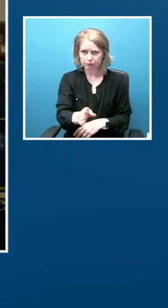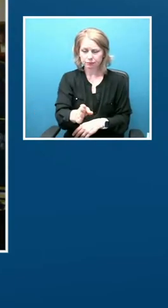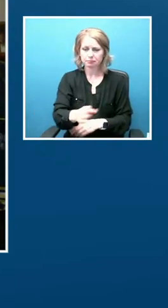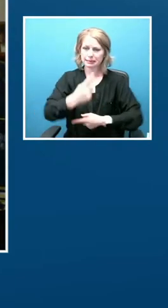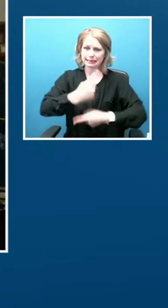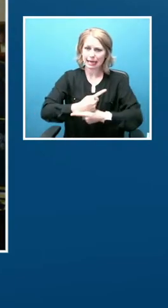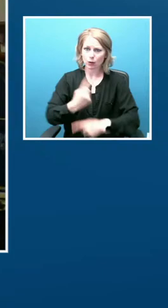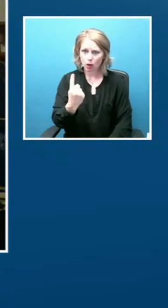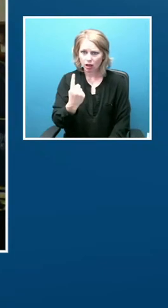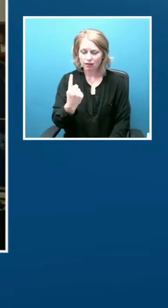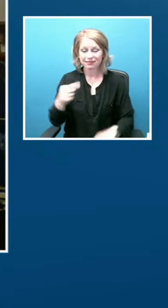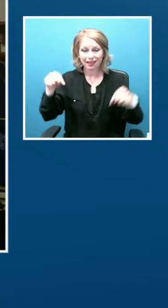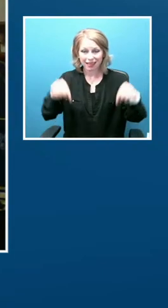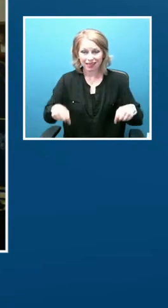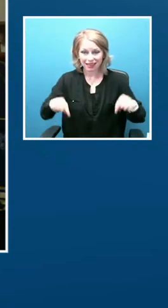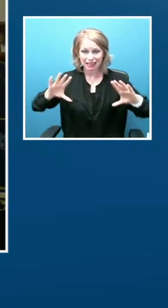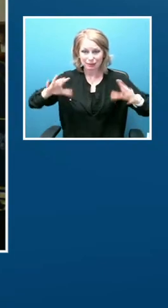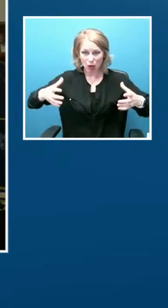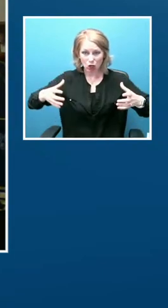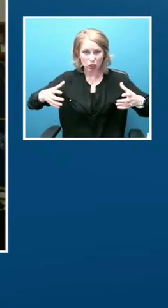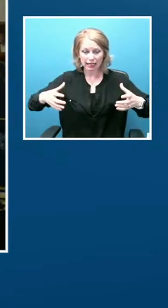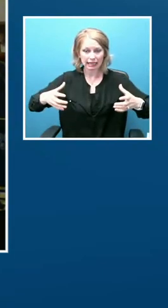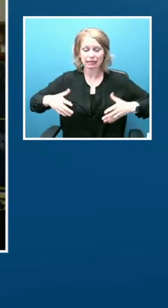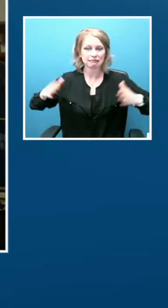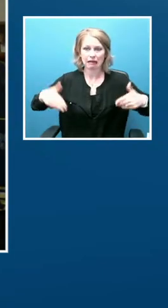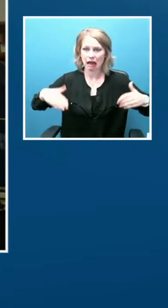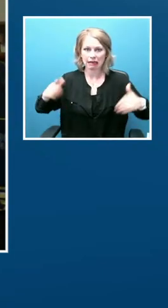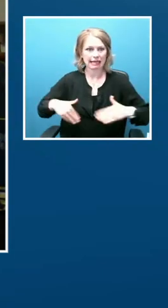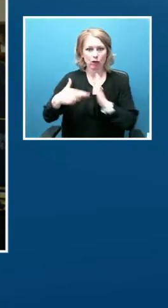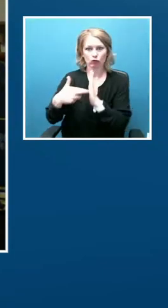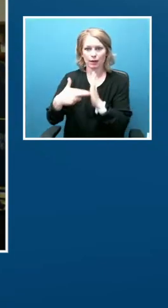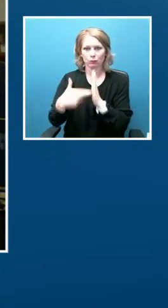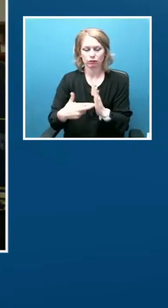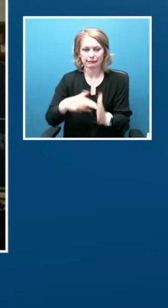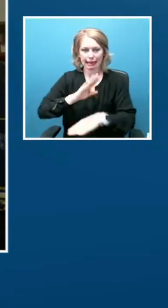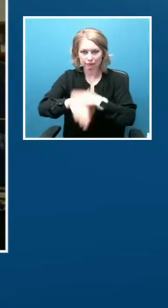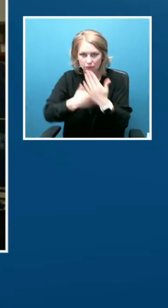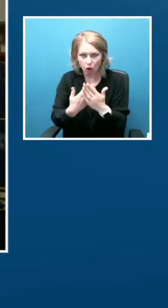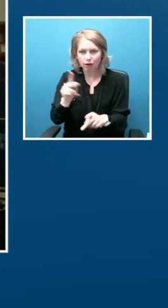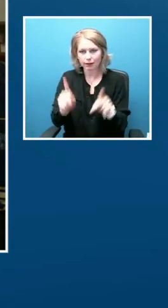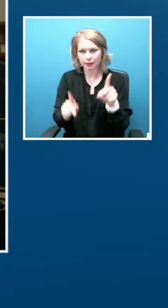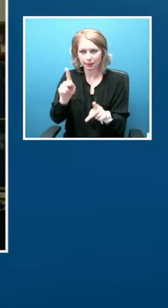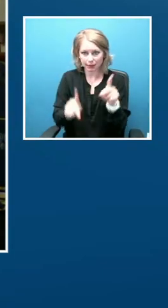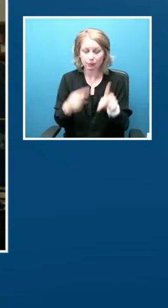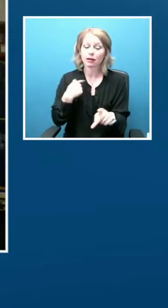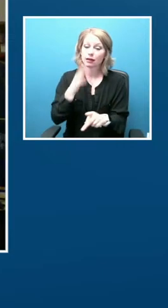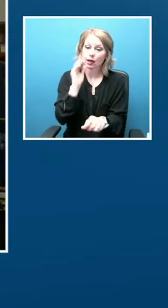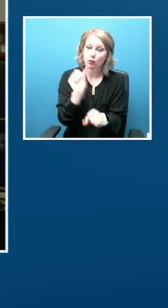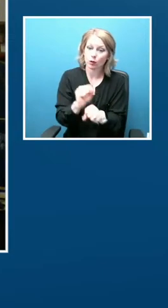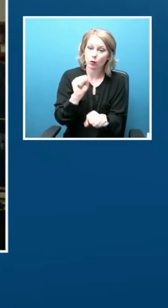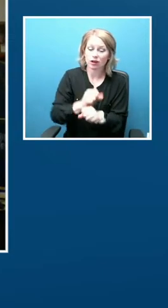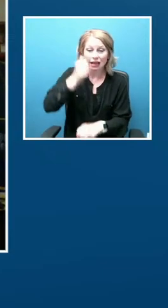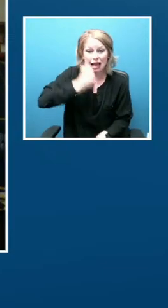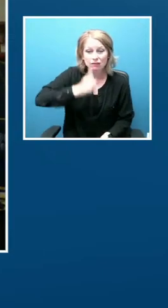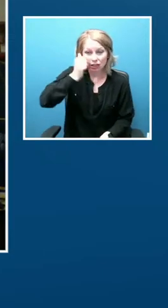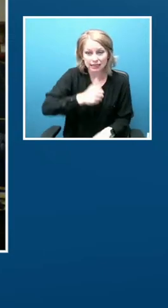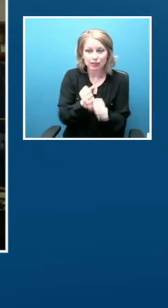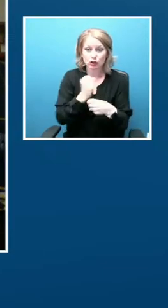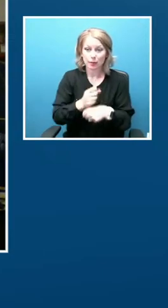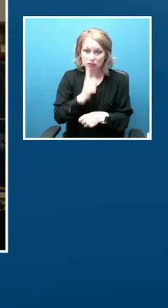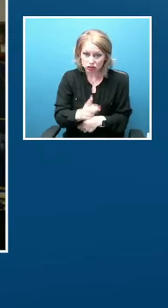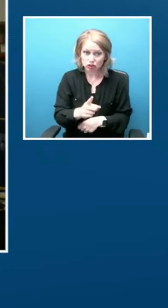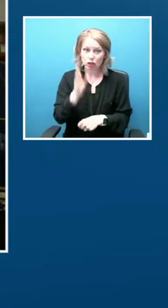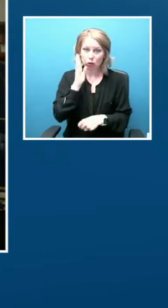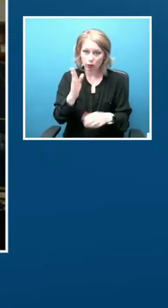for too long had not taken a stand for everyone, and I would work every day to ensure that this party moved forward, not only